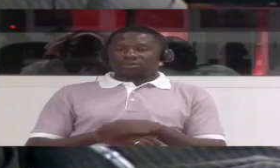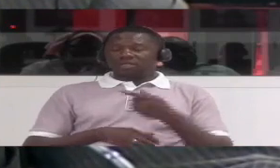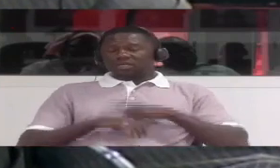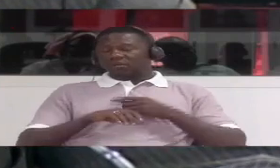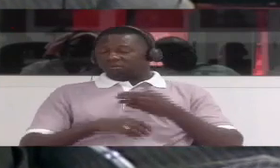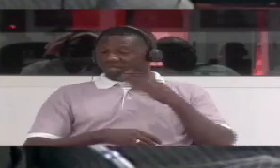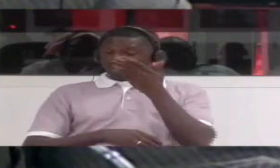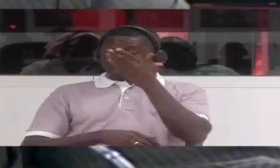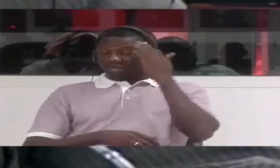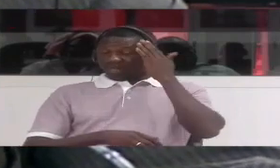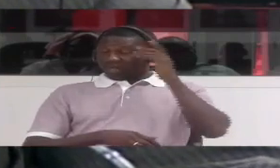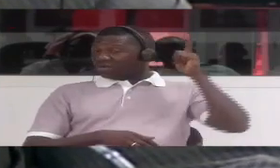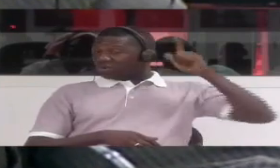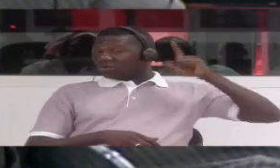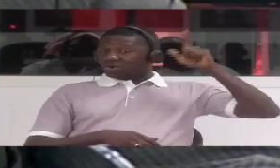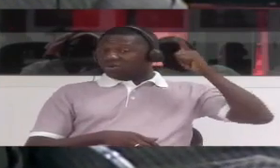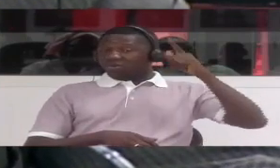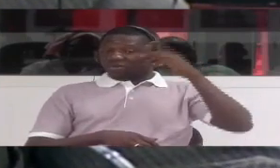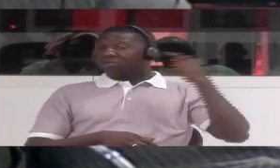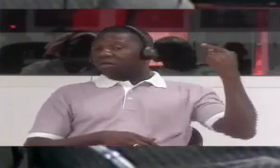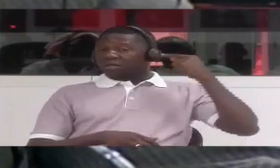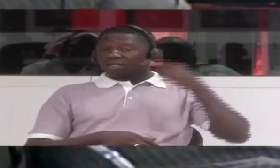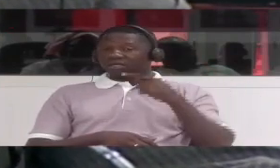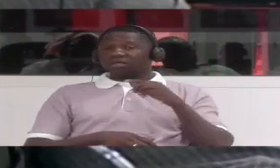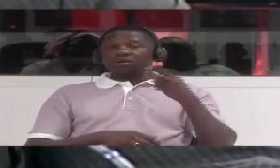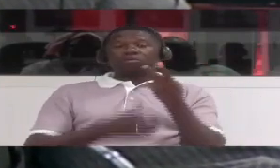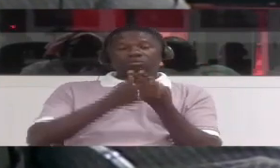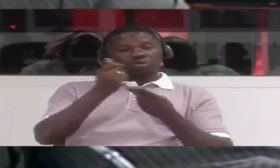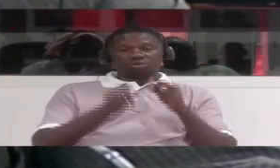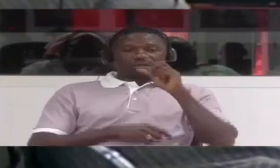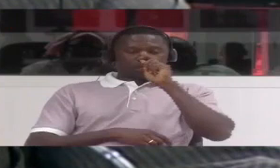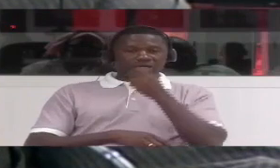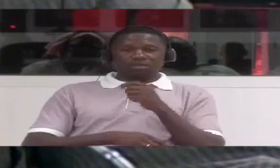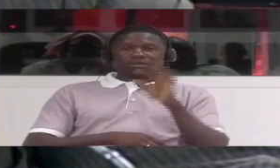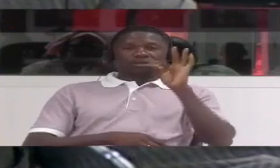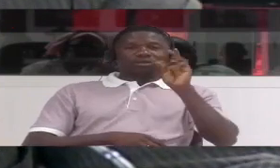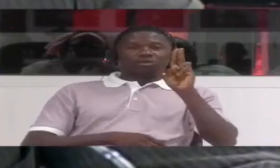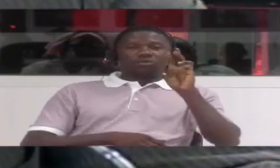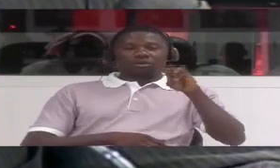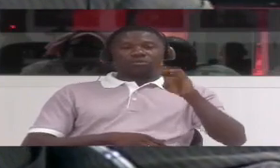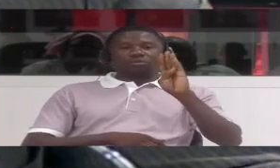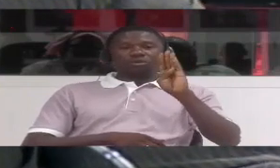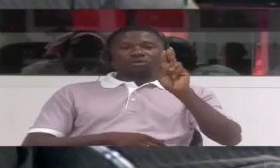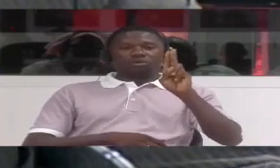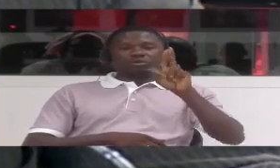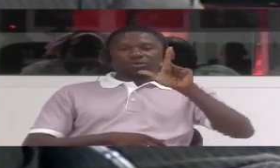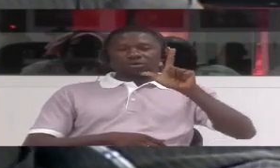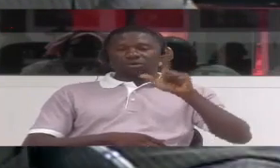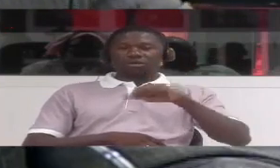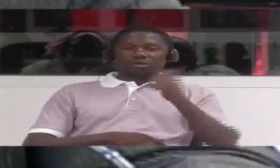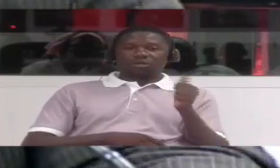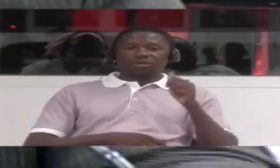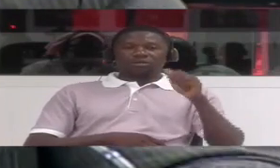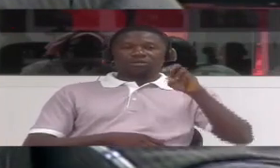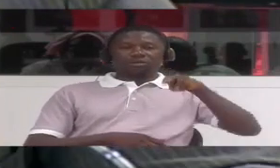Tumbul Tamba and Malia Mugu, I had they both died. Do you know under which circumstances they died? I didn't know, but there